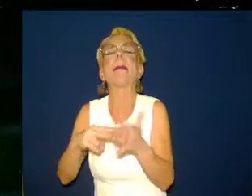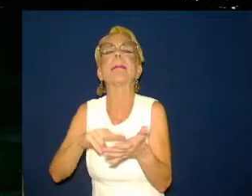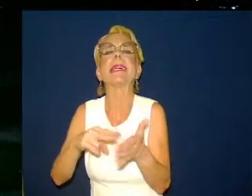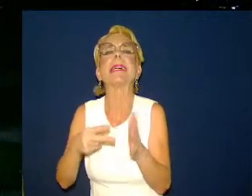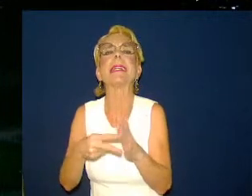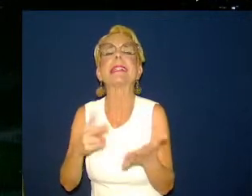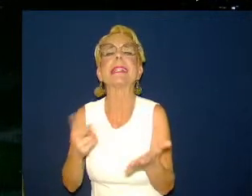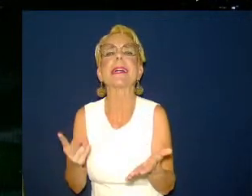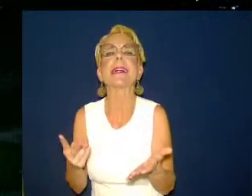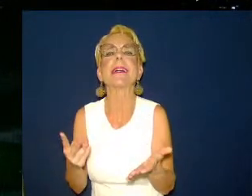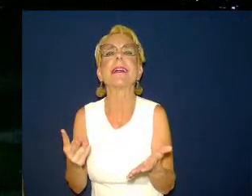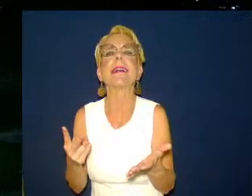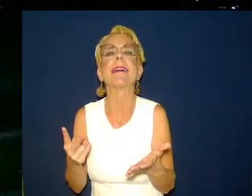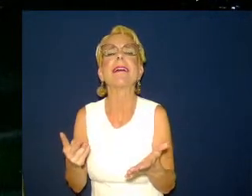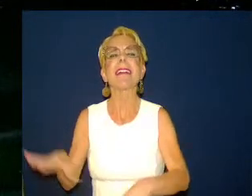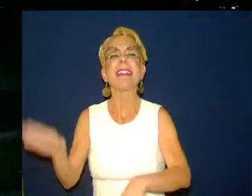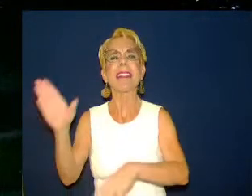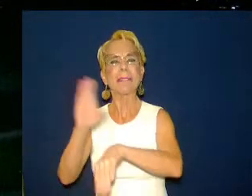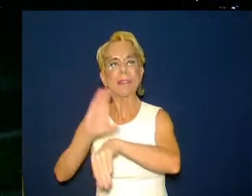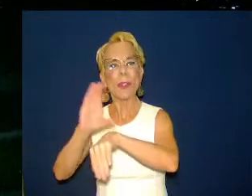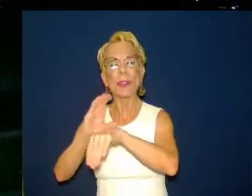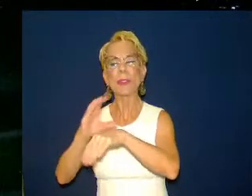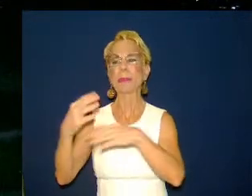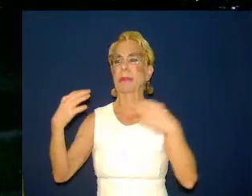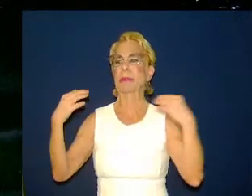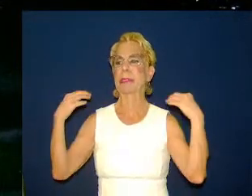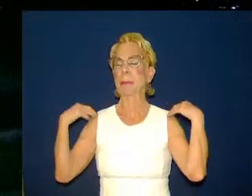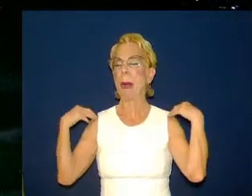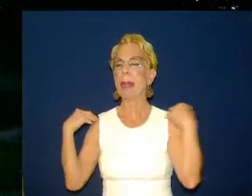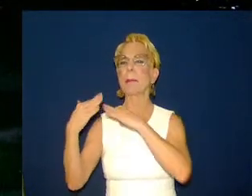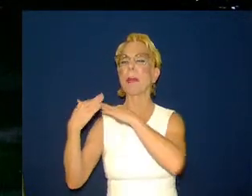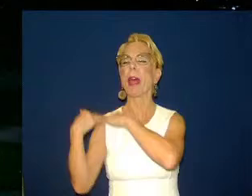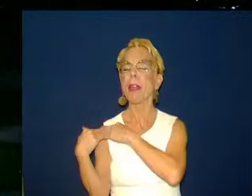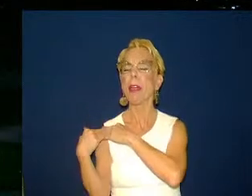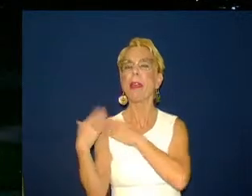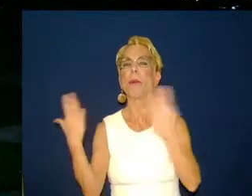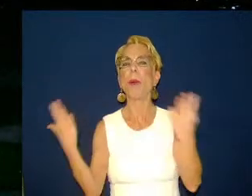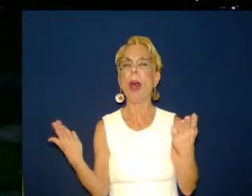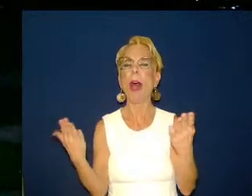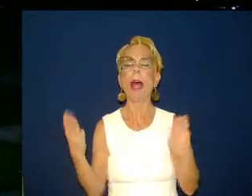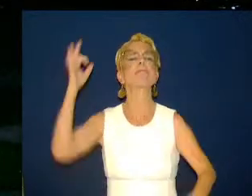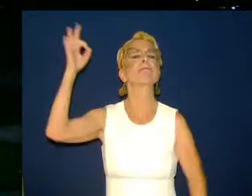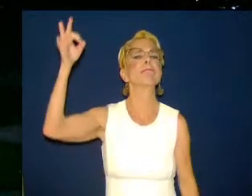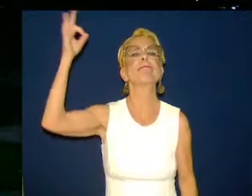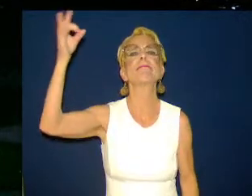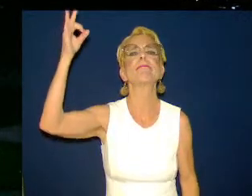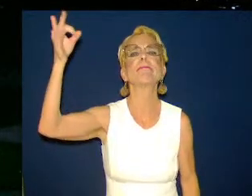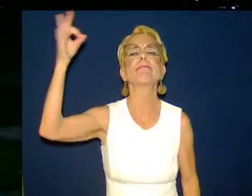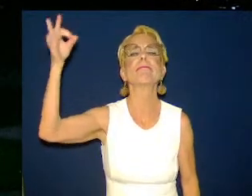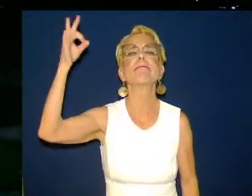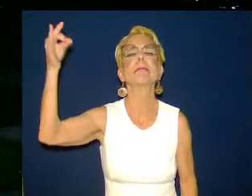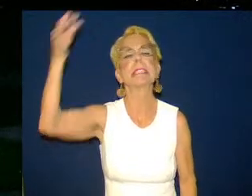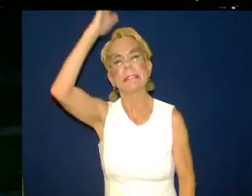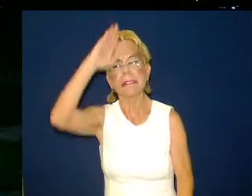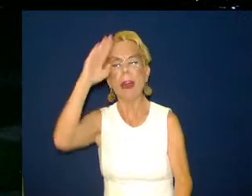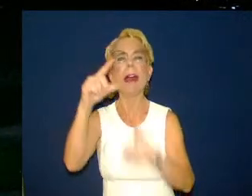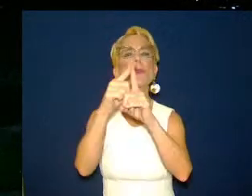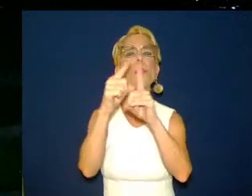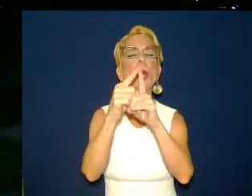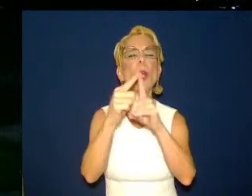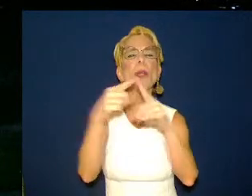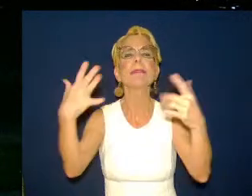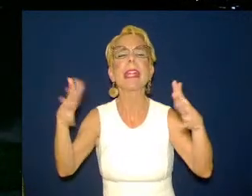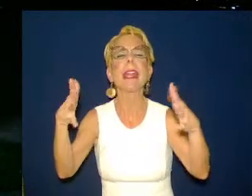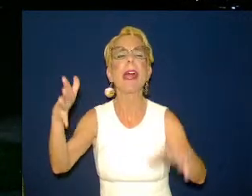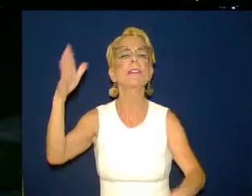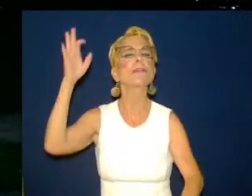is to keep preaching the word. Amen? What's the word, Pastor? The word is the word of God. It's God's word, the